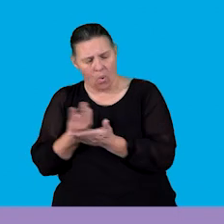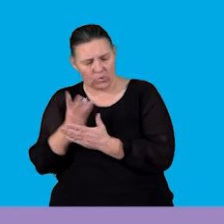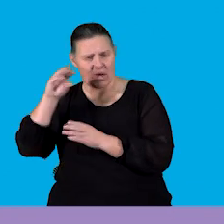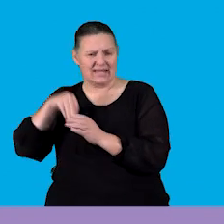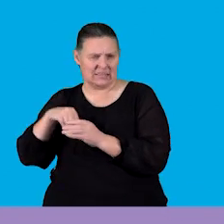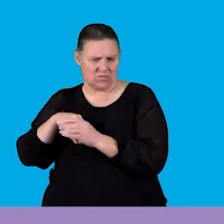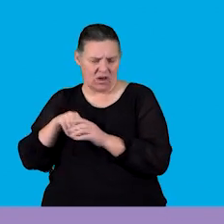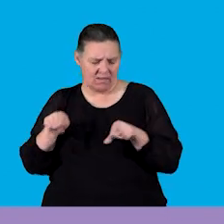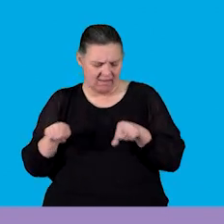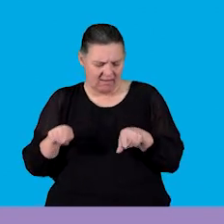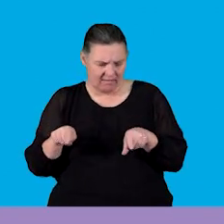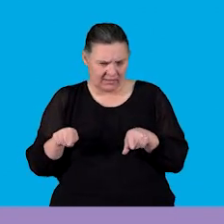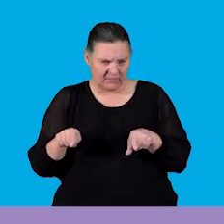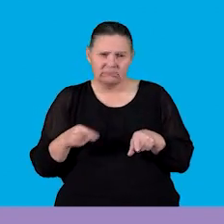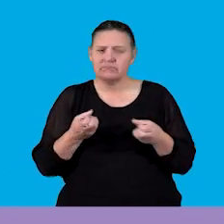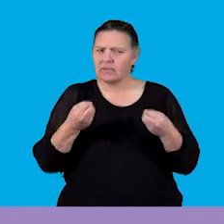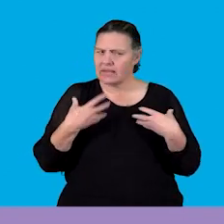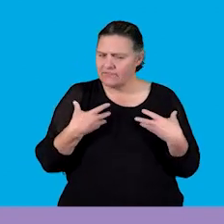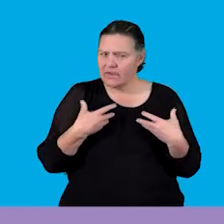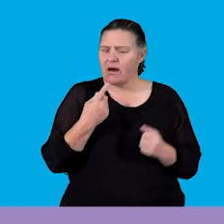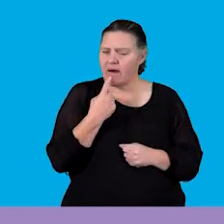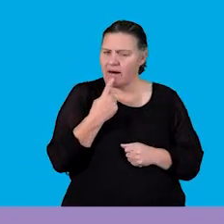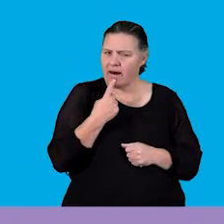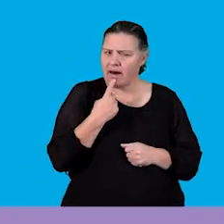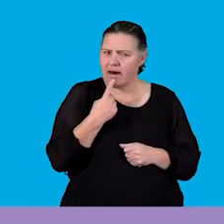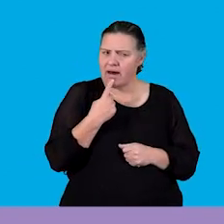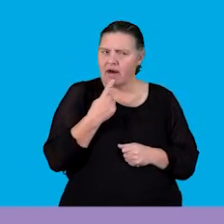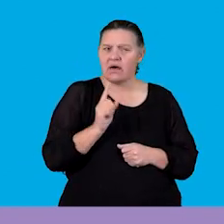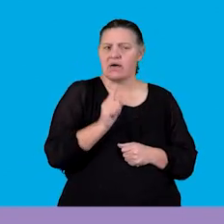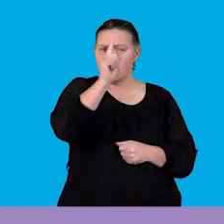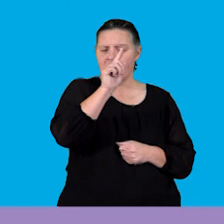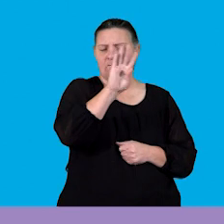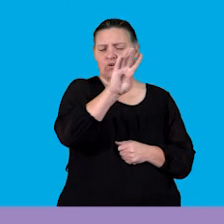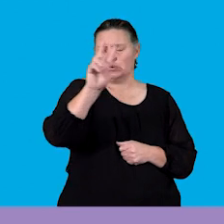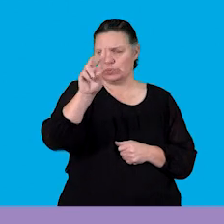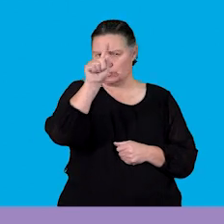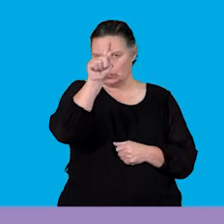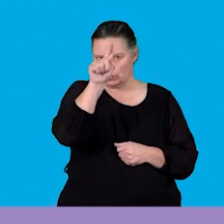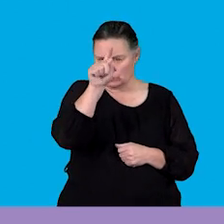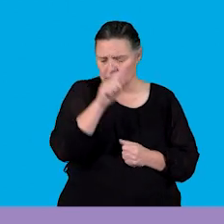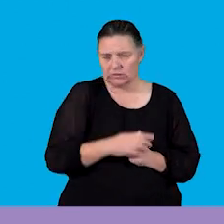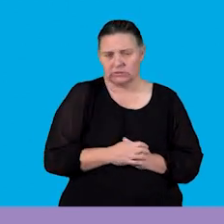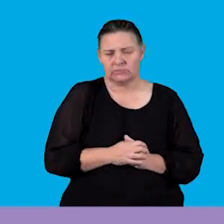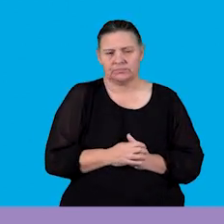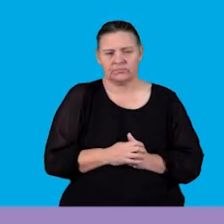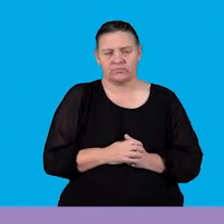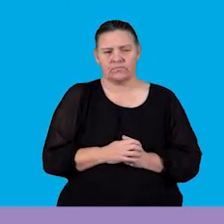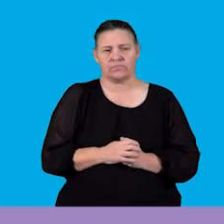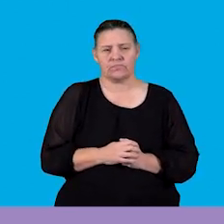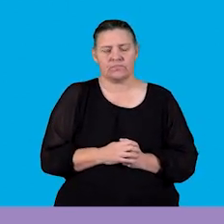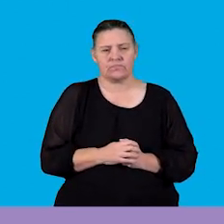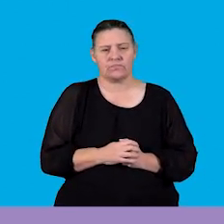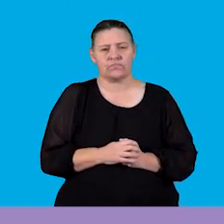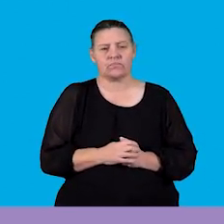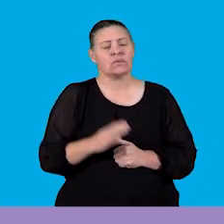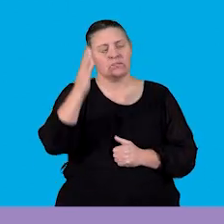is also an interior angle of a triangle. And we have been given an interior angle of a triangle, which is angle D. We've been given